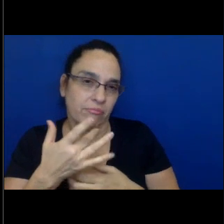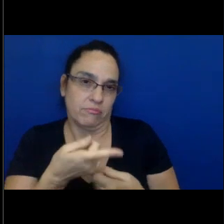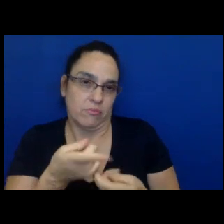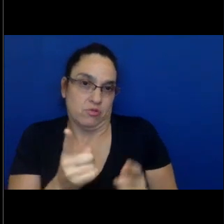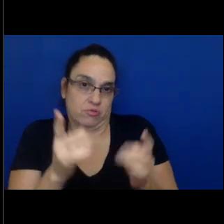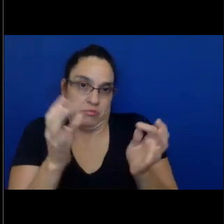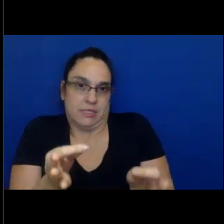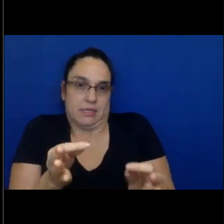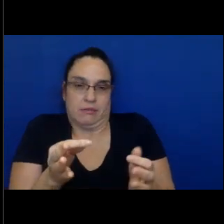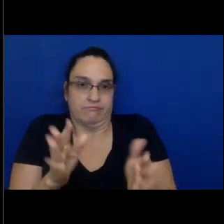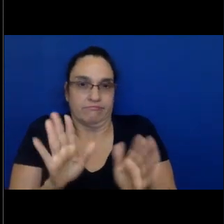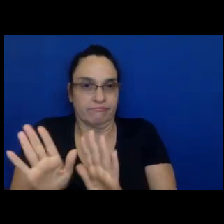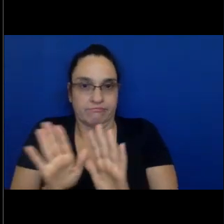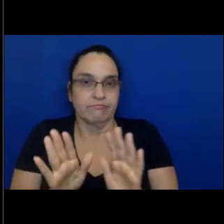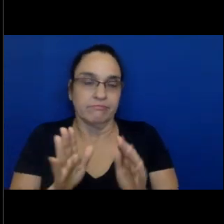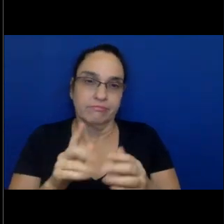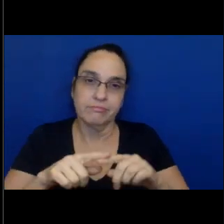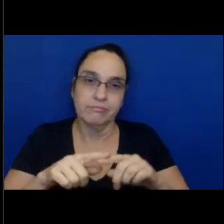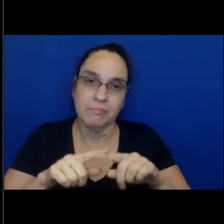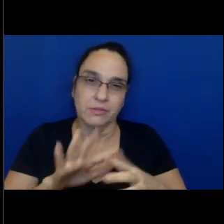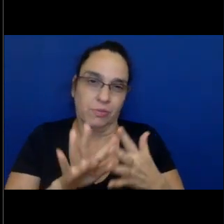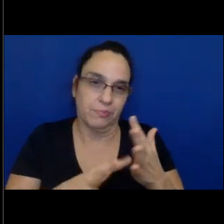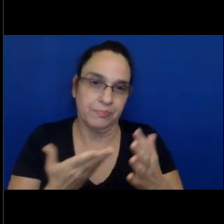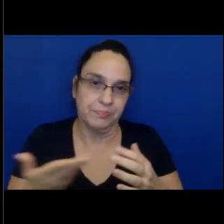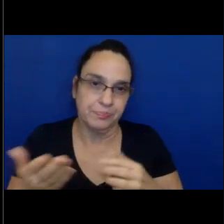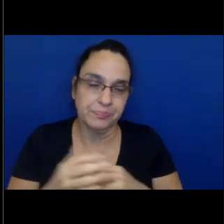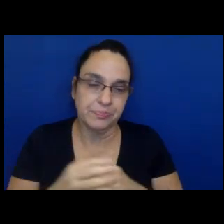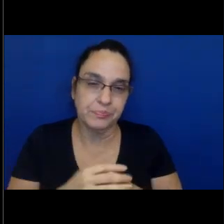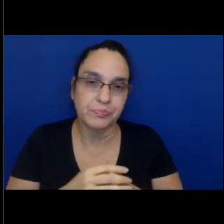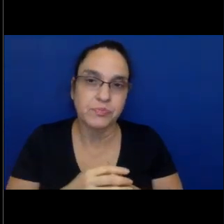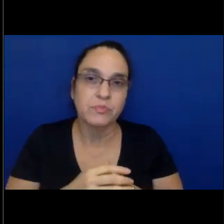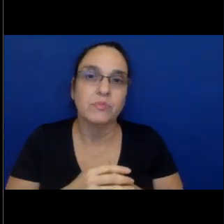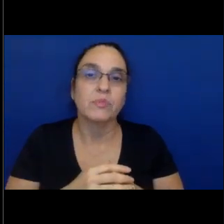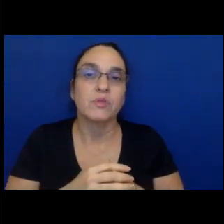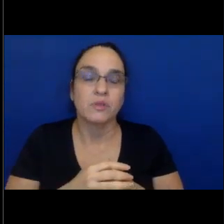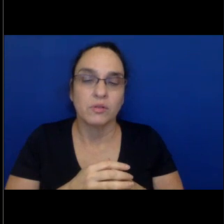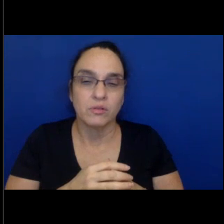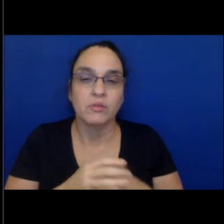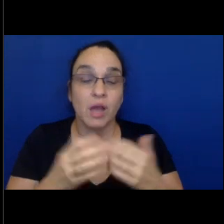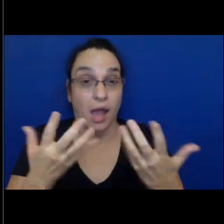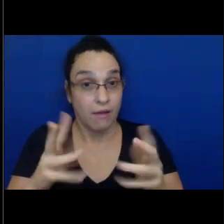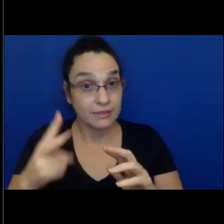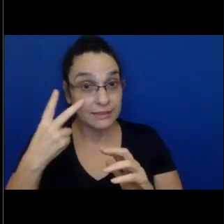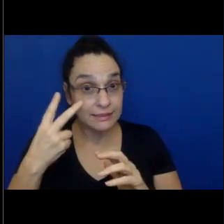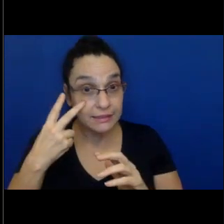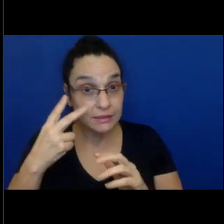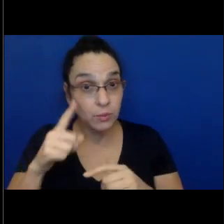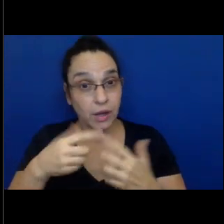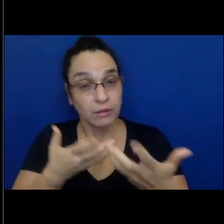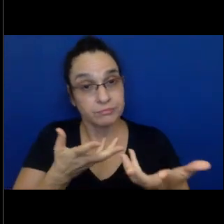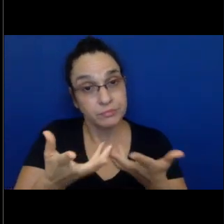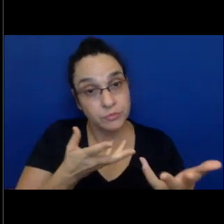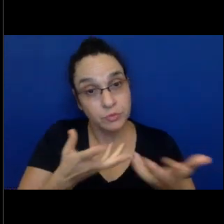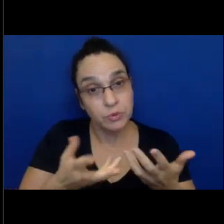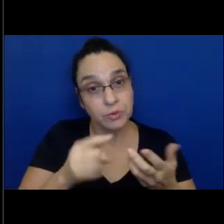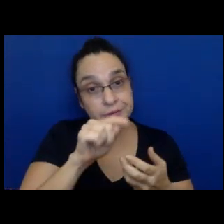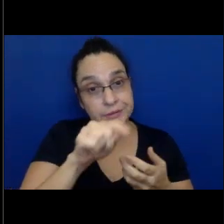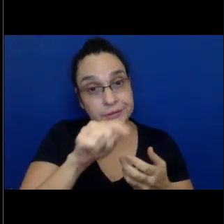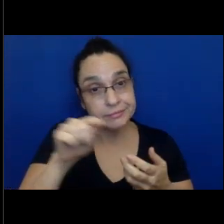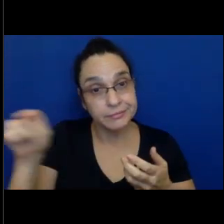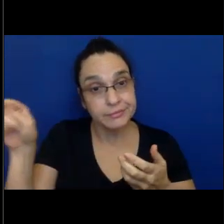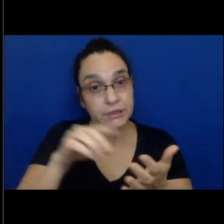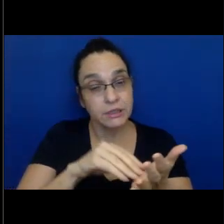papers. And also one of the things I've seen, certainly working with students, and is to see